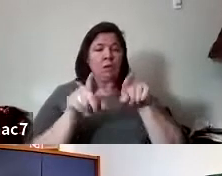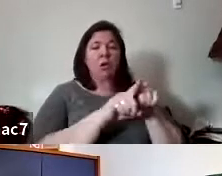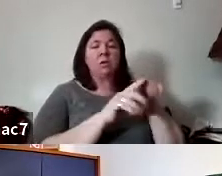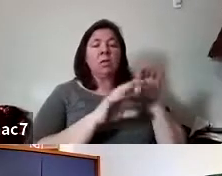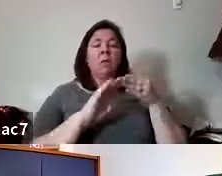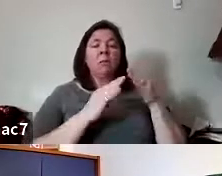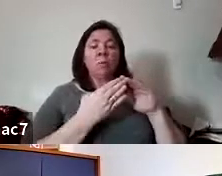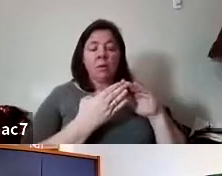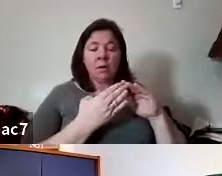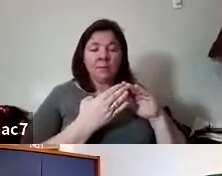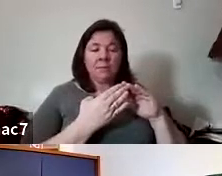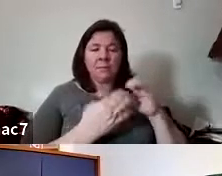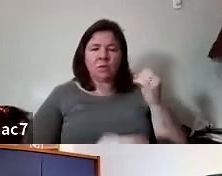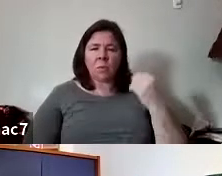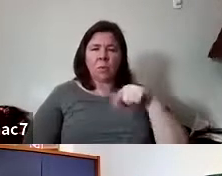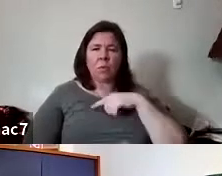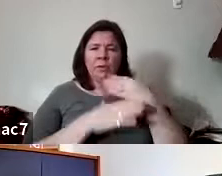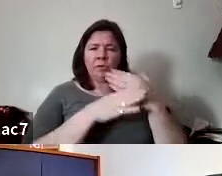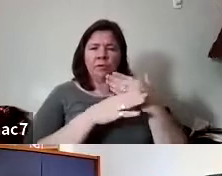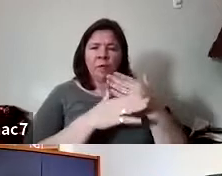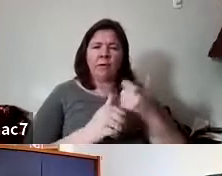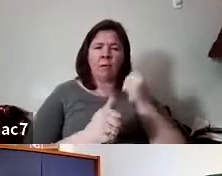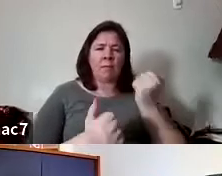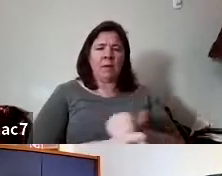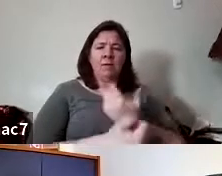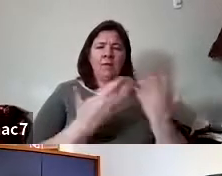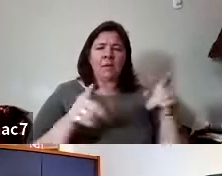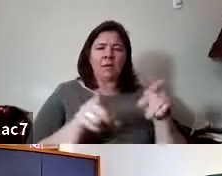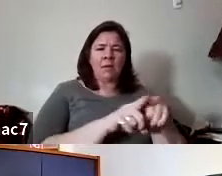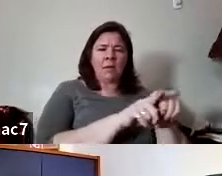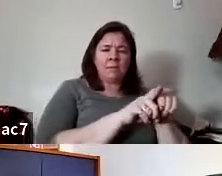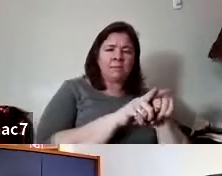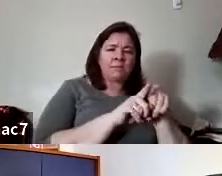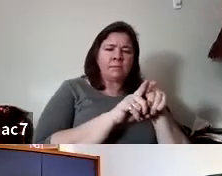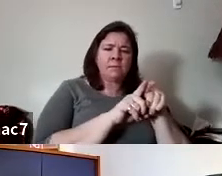a communal. So we are sharing from everything like the